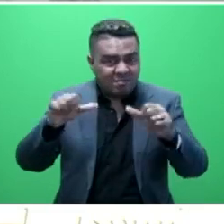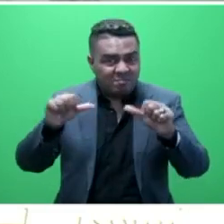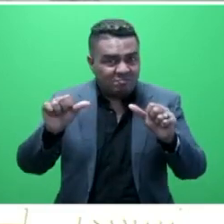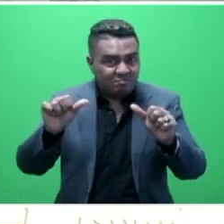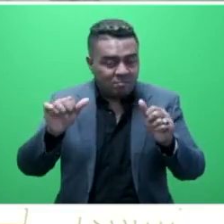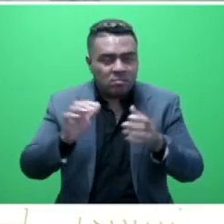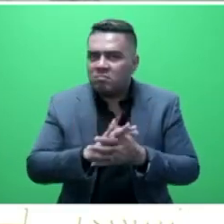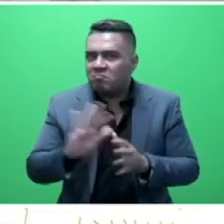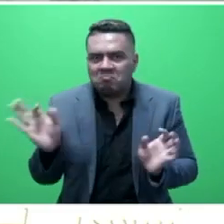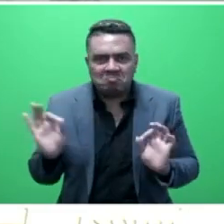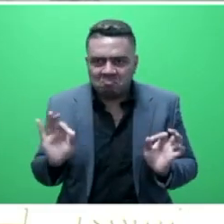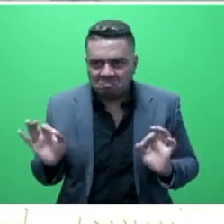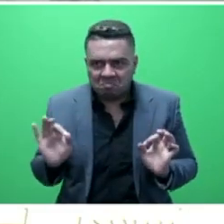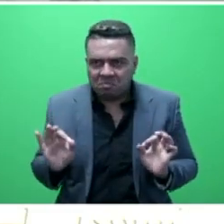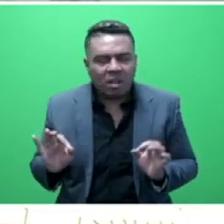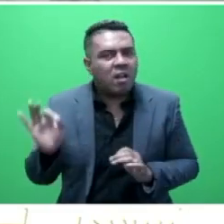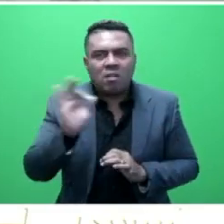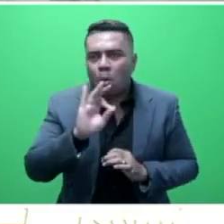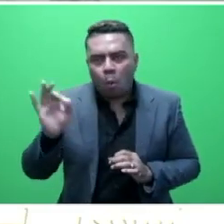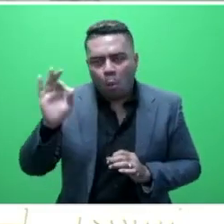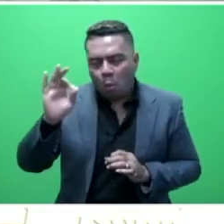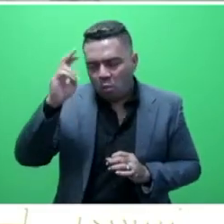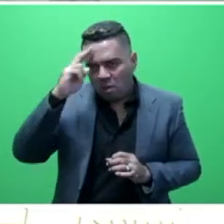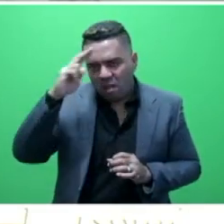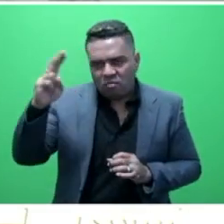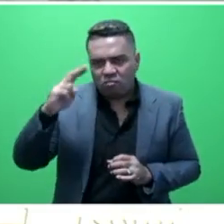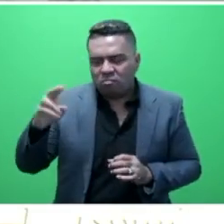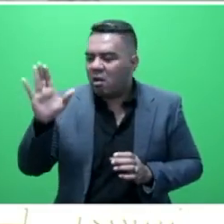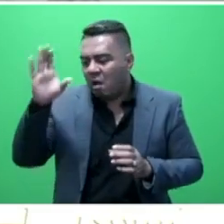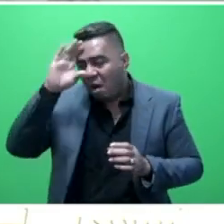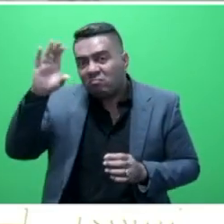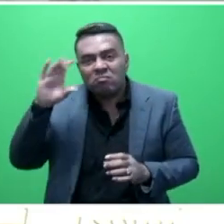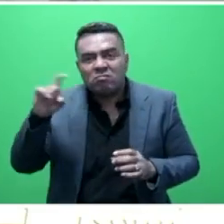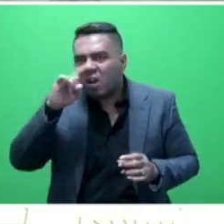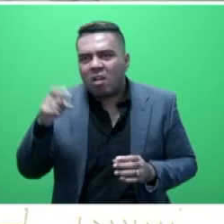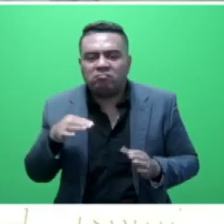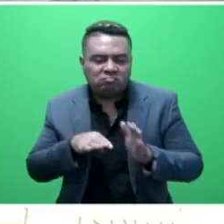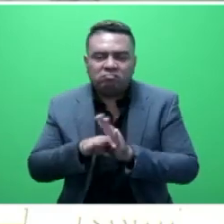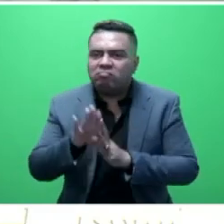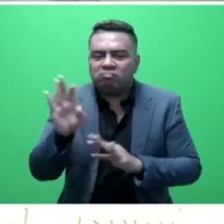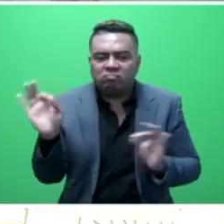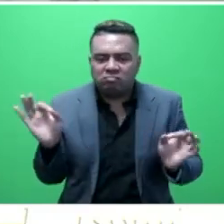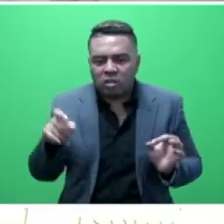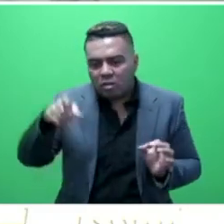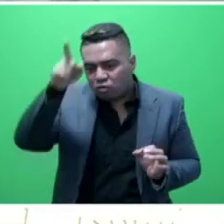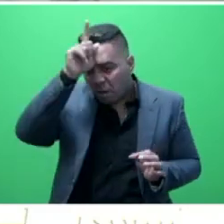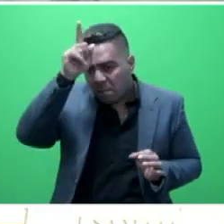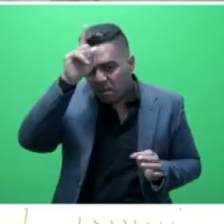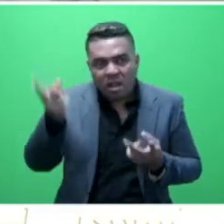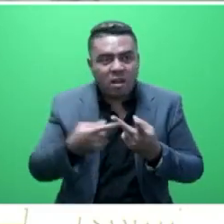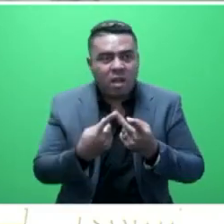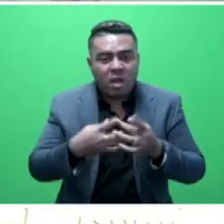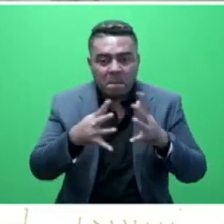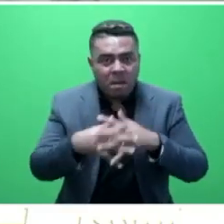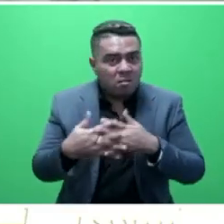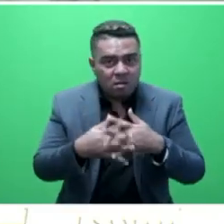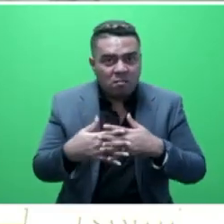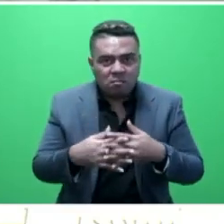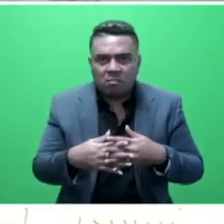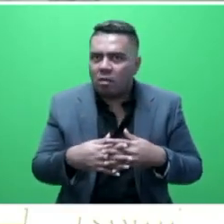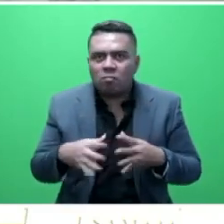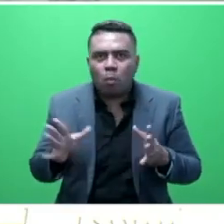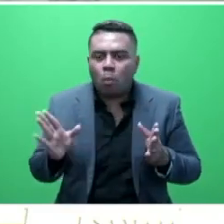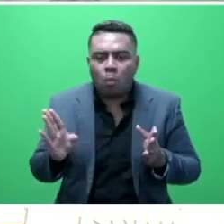been. No nation can, including developed nations like Germany and the United States, both of whom are mired in